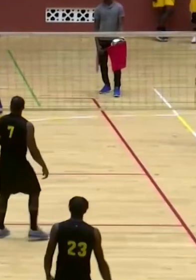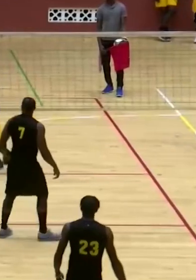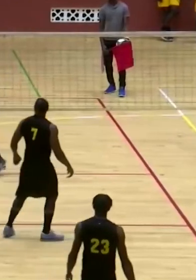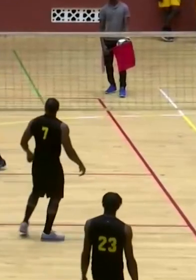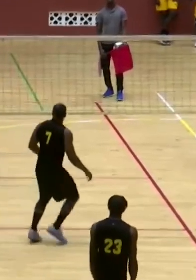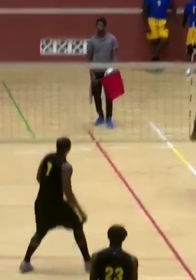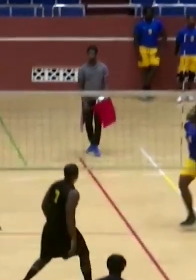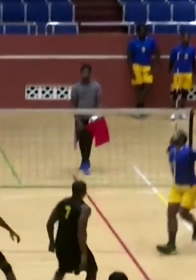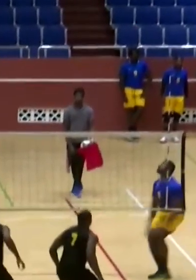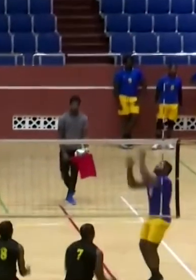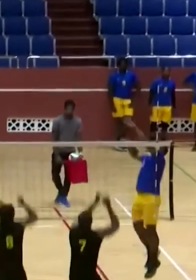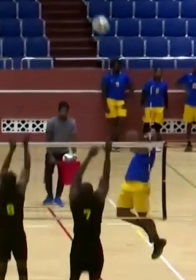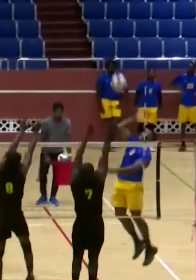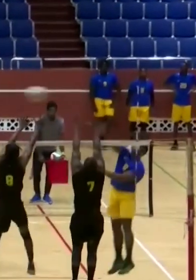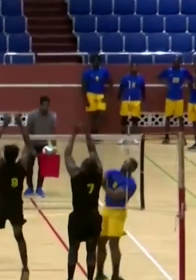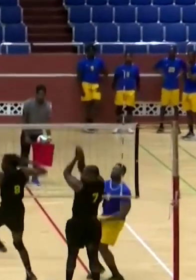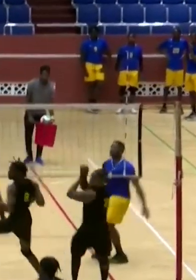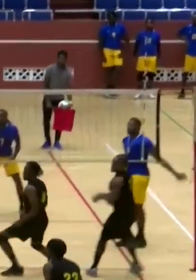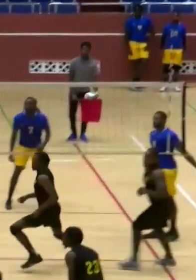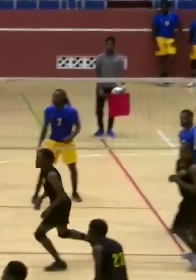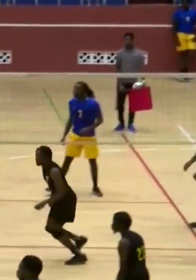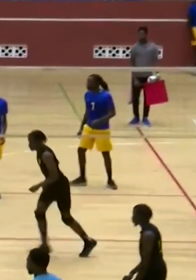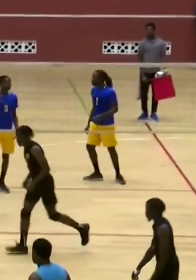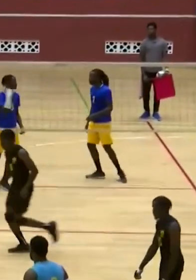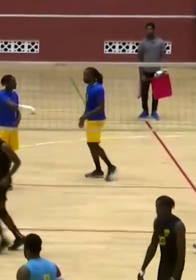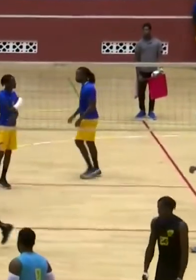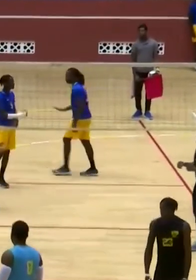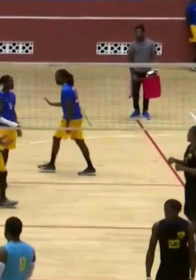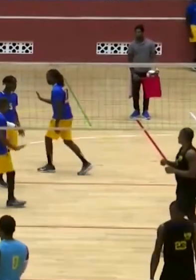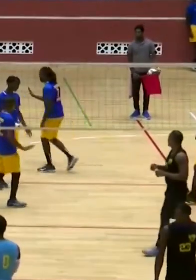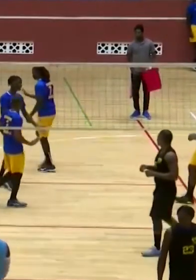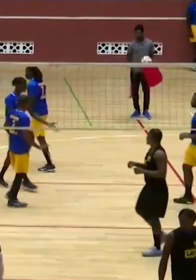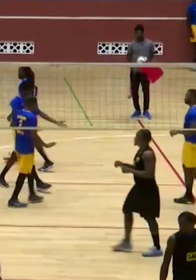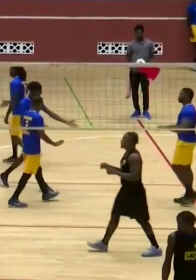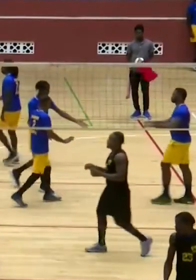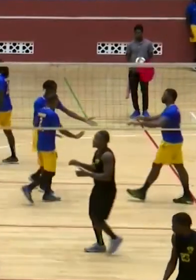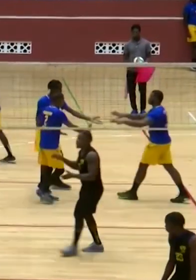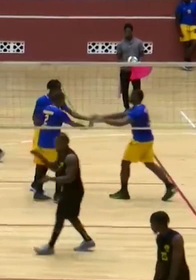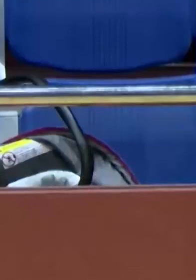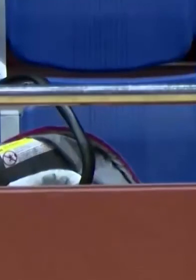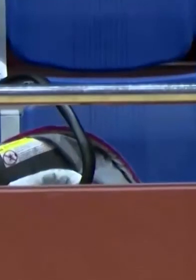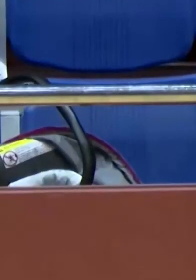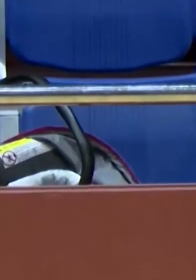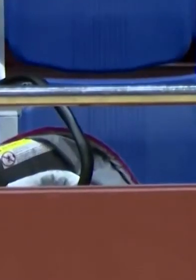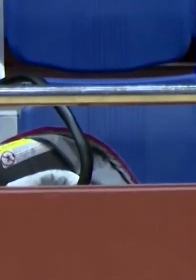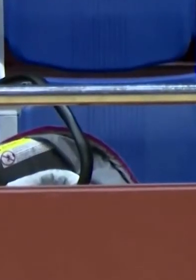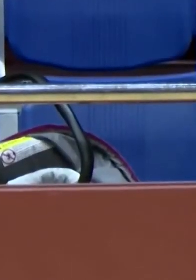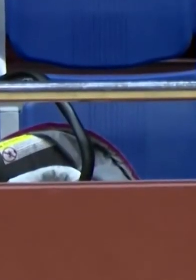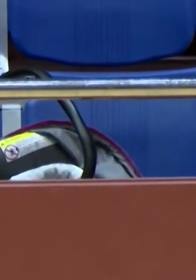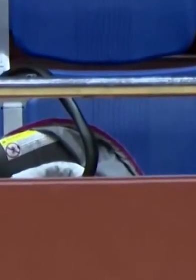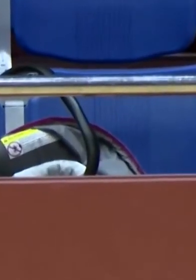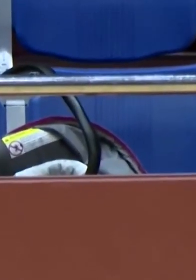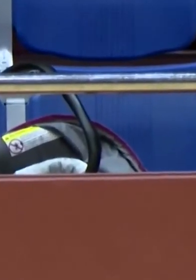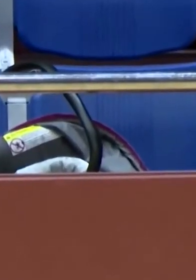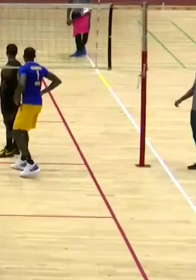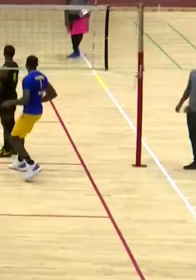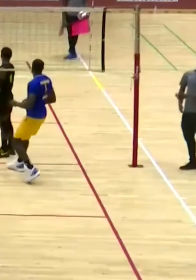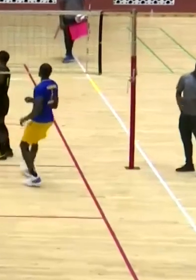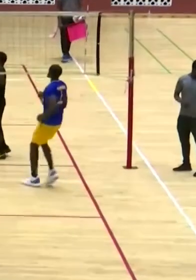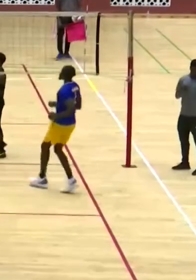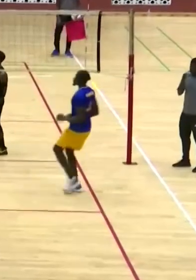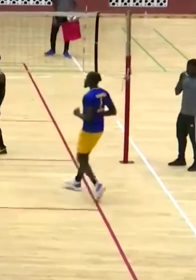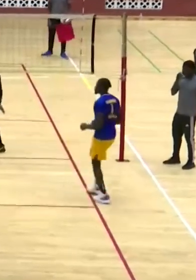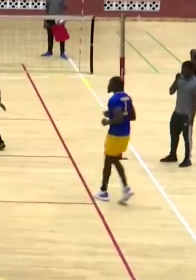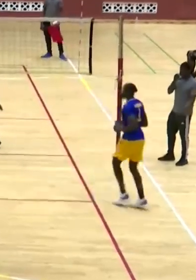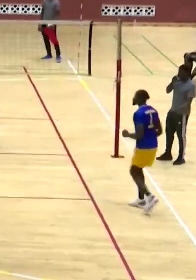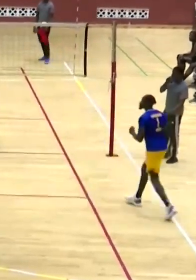2-1, spiked high and long, 25-20 to the Stars. In the fourth we go. Cormier